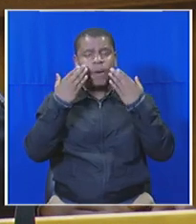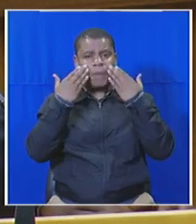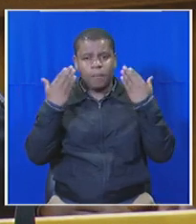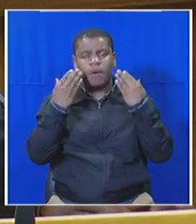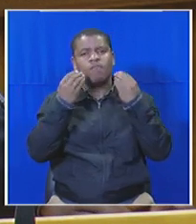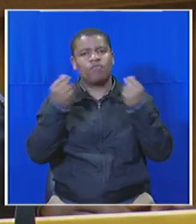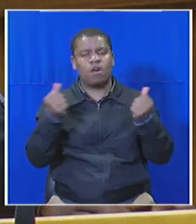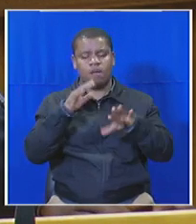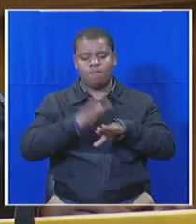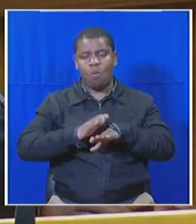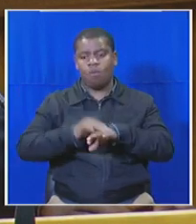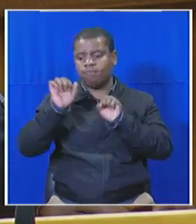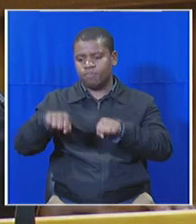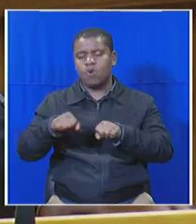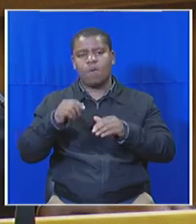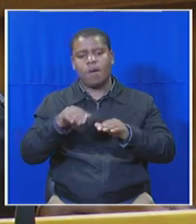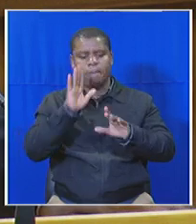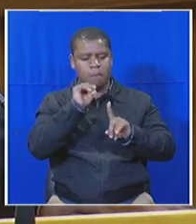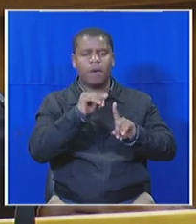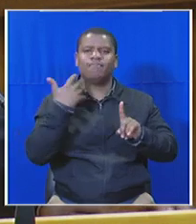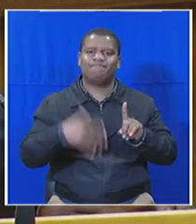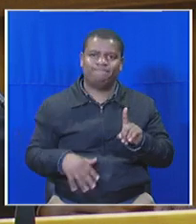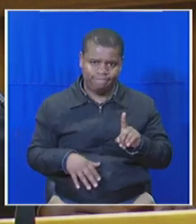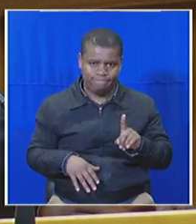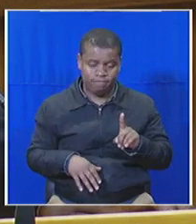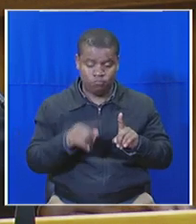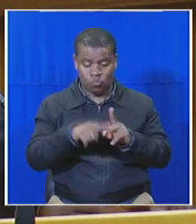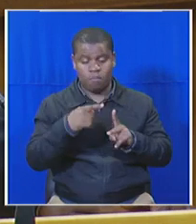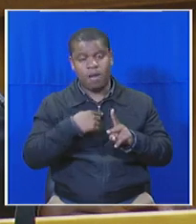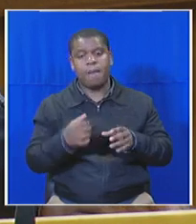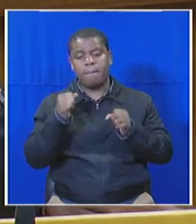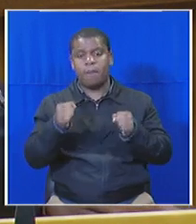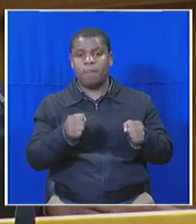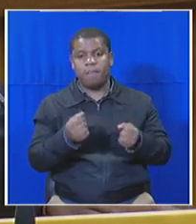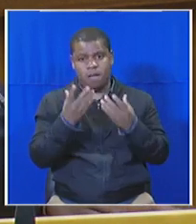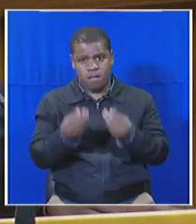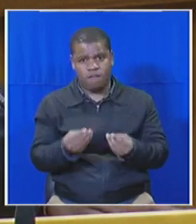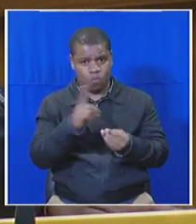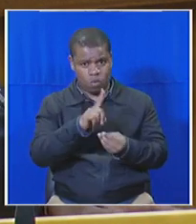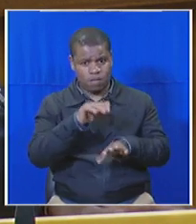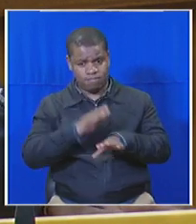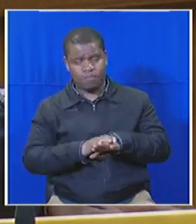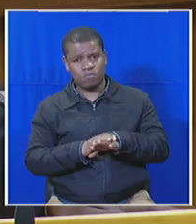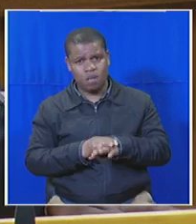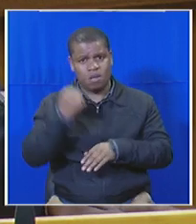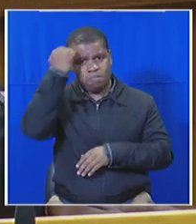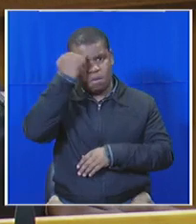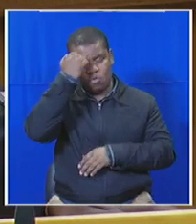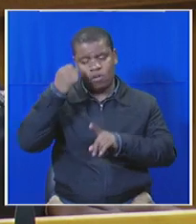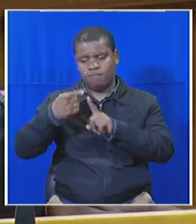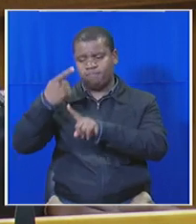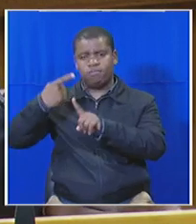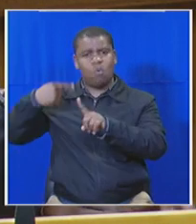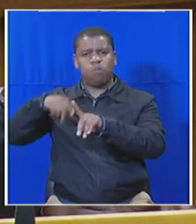and goodbyes have been said, all you have to hold on to are the happy memories that you